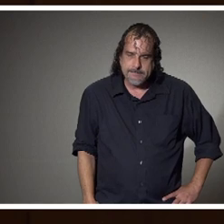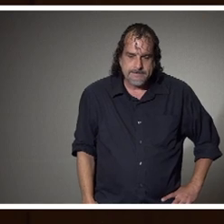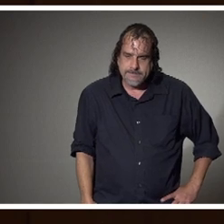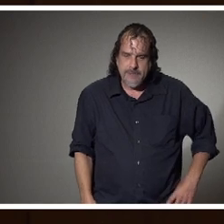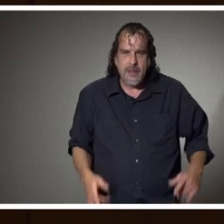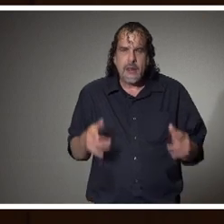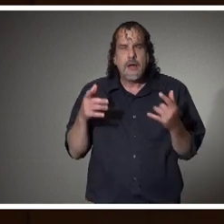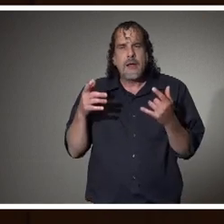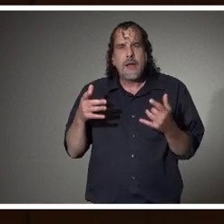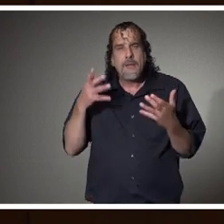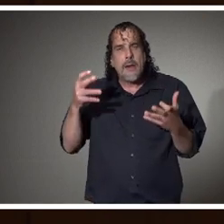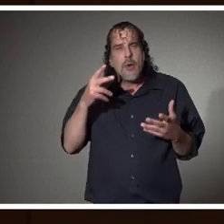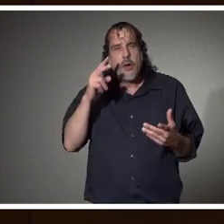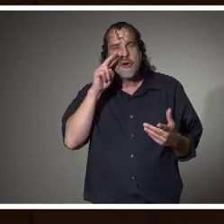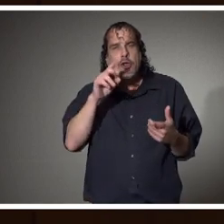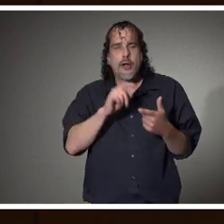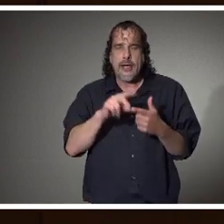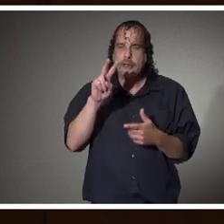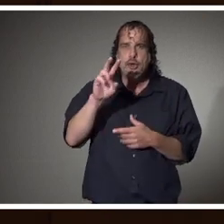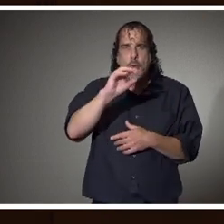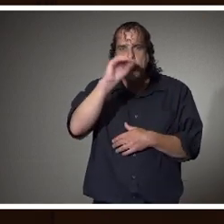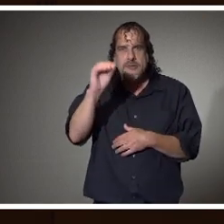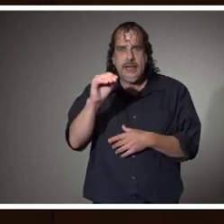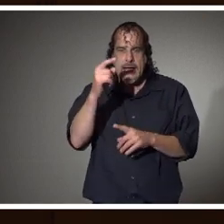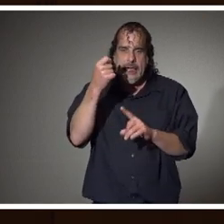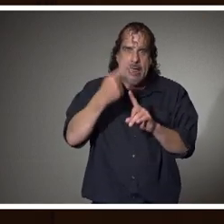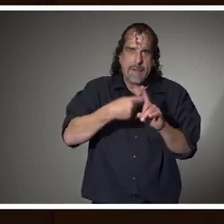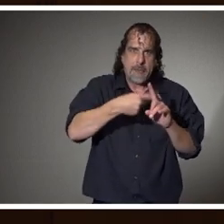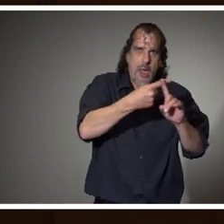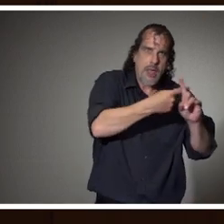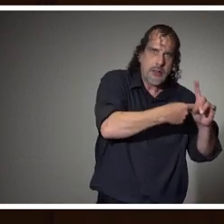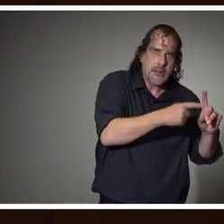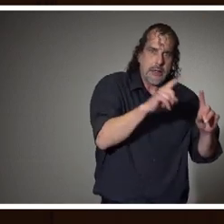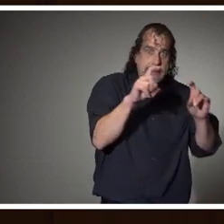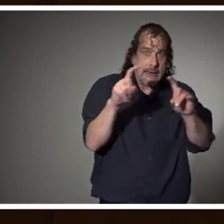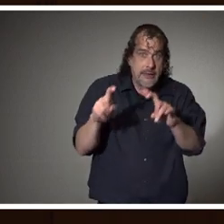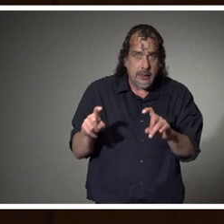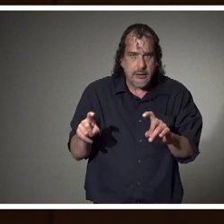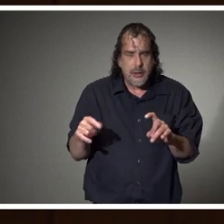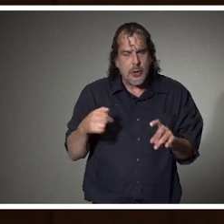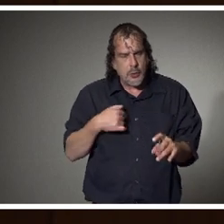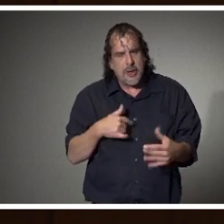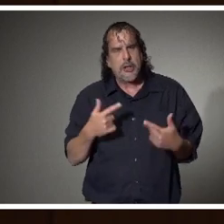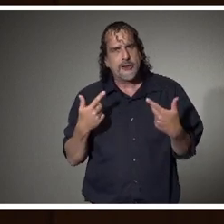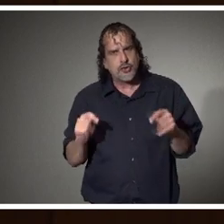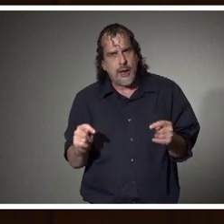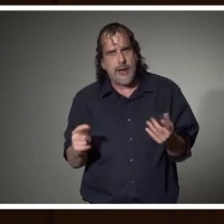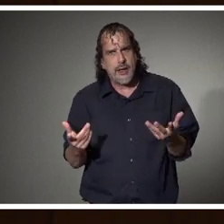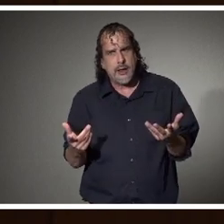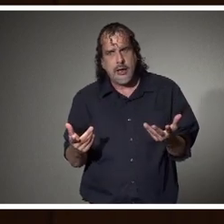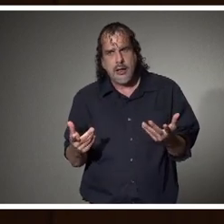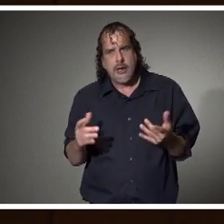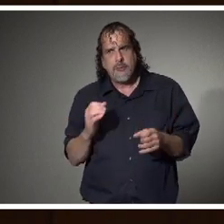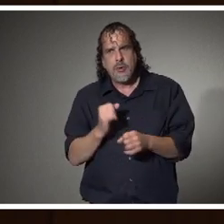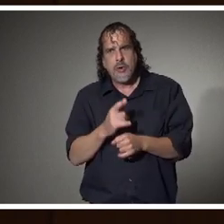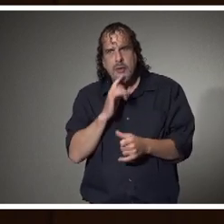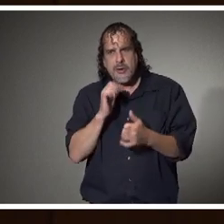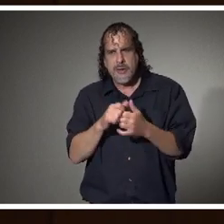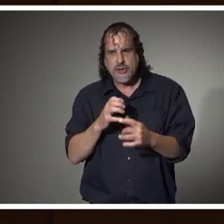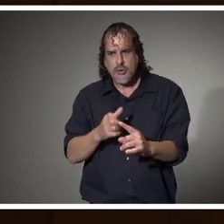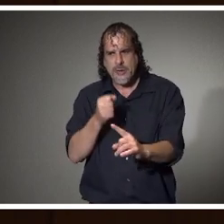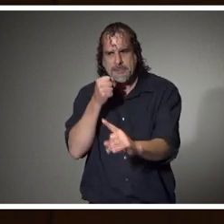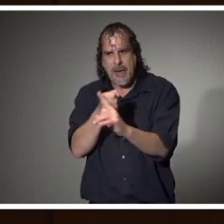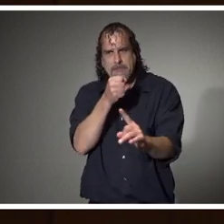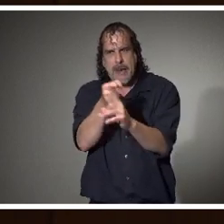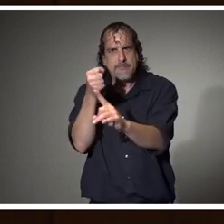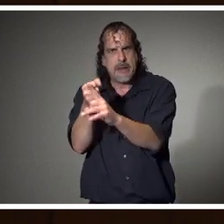they want us to look at doing 2% of the population every month. We're going to try to do that, but hit the high. We want to make it high impact with